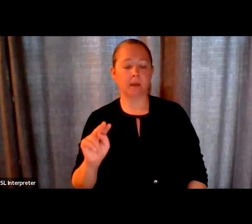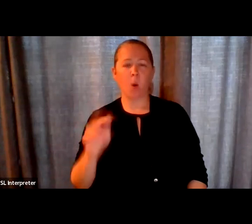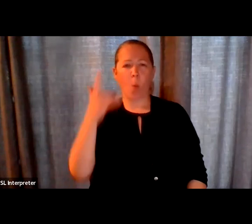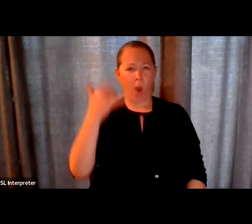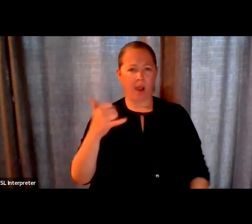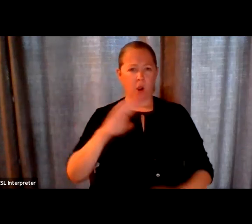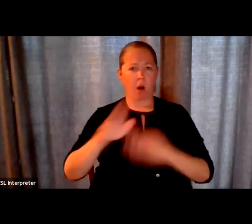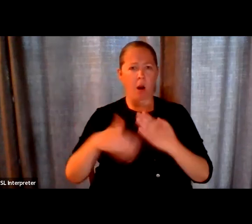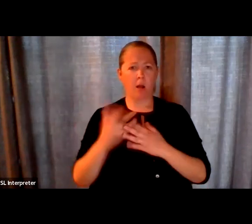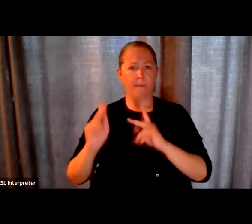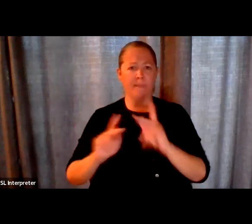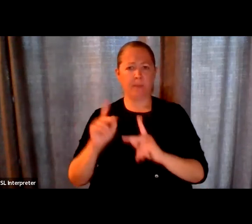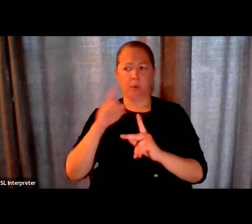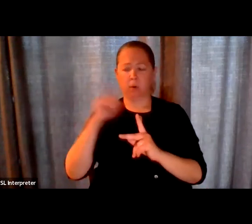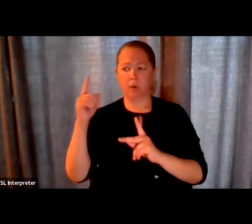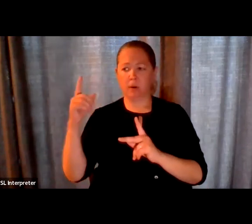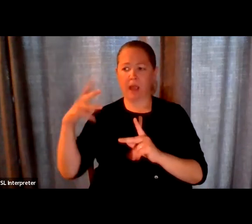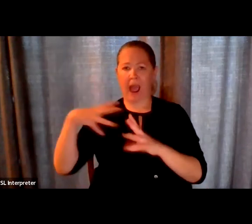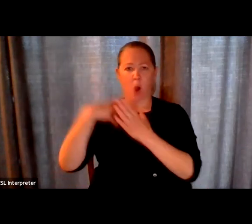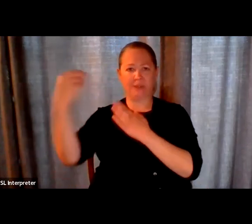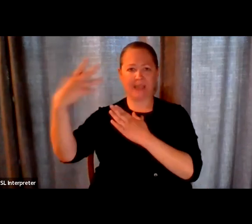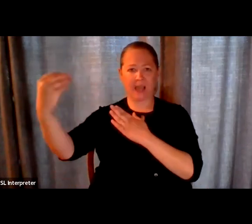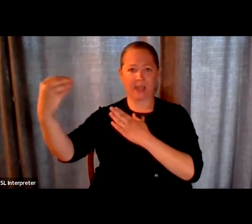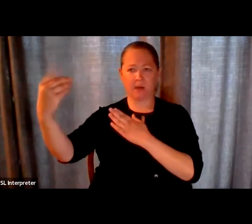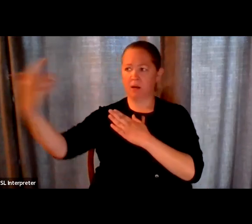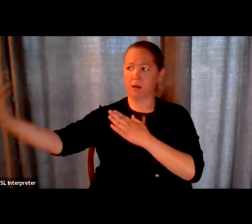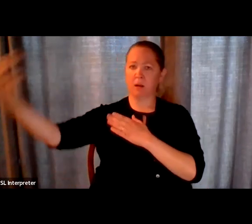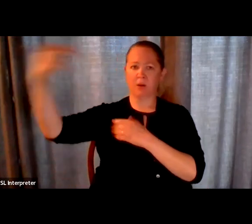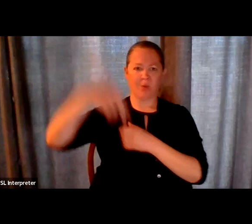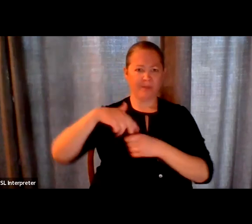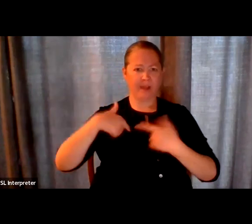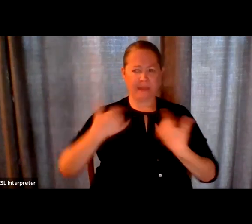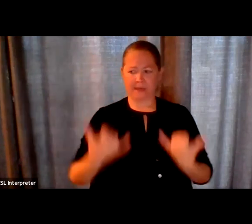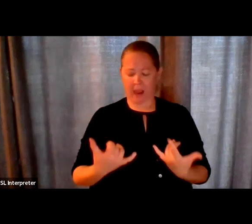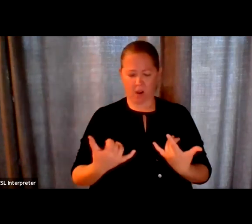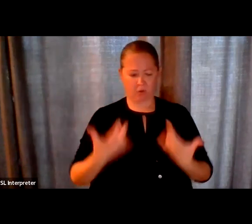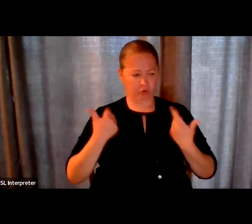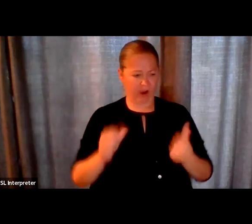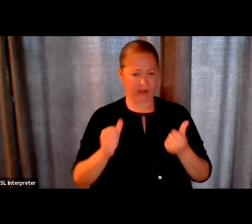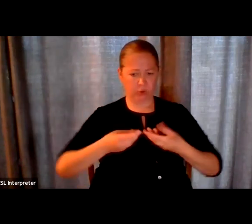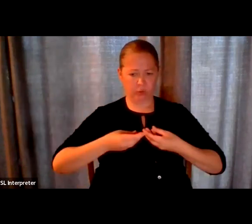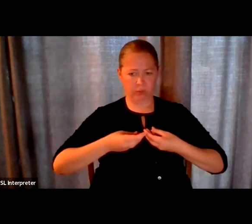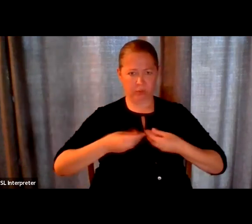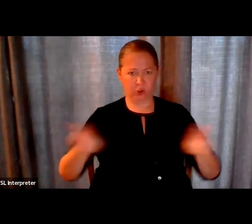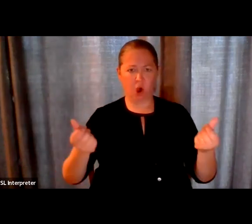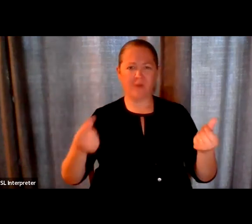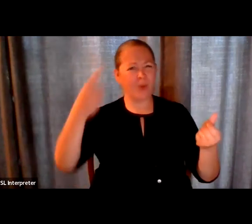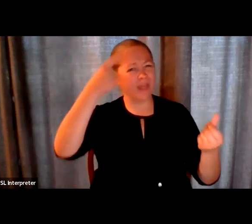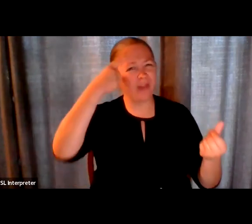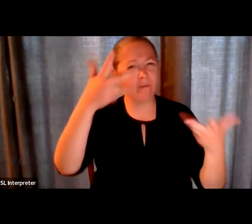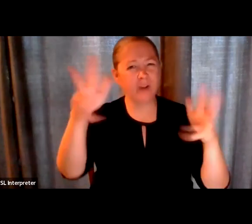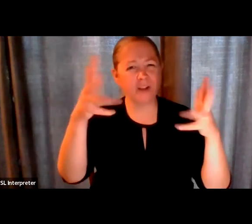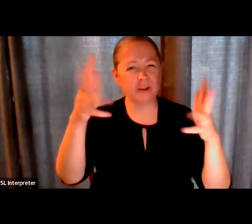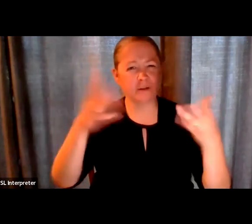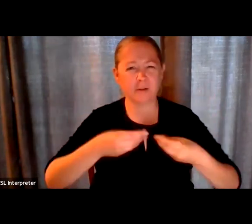outside coming to revive something we thought was settled? And that's the difficulty now. Yeah.